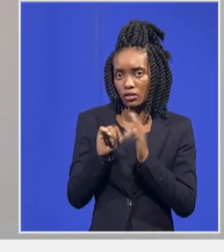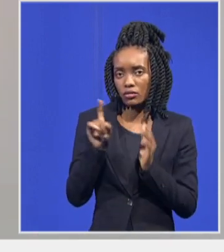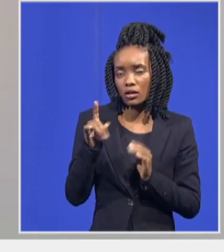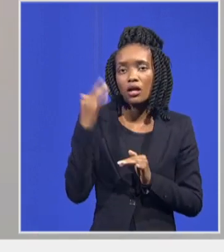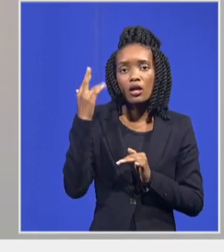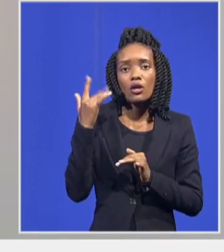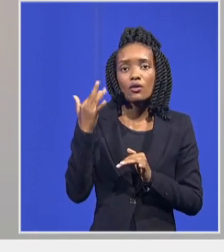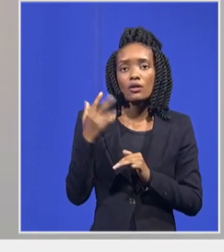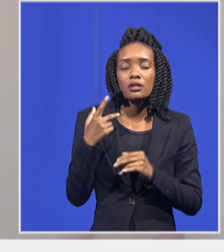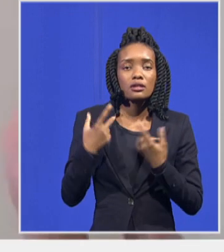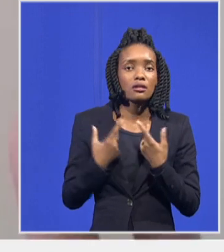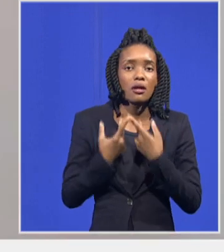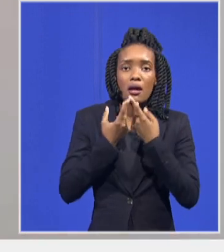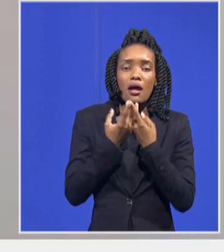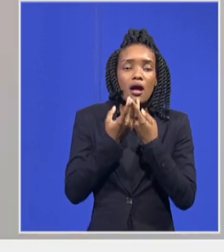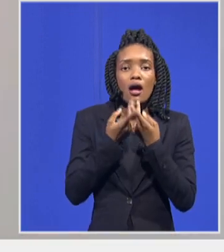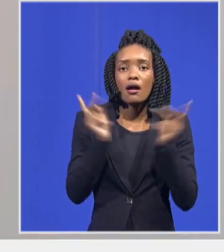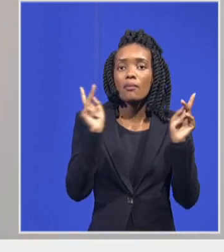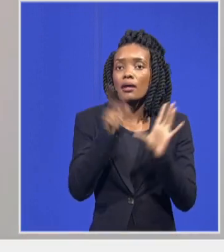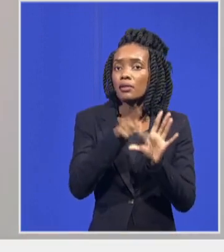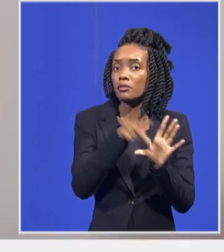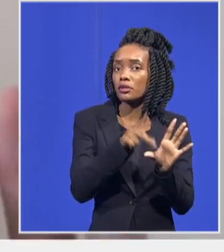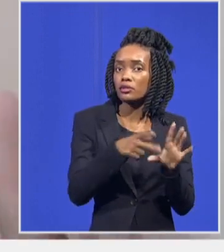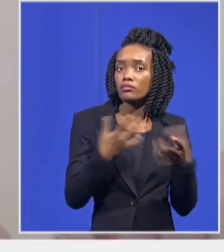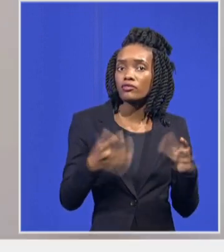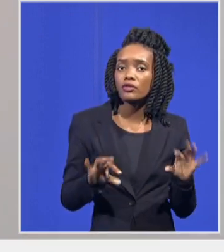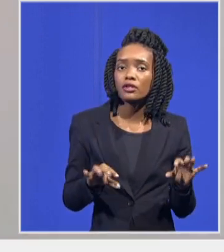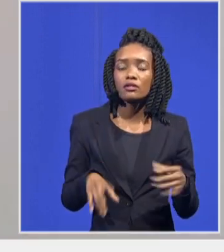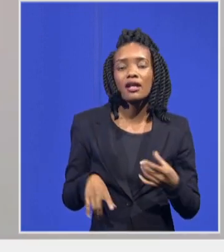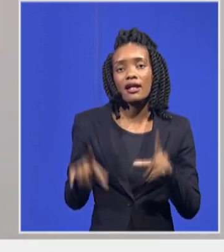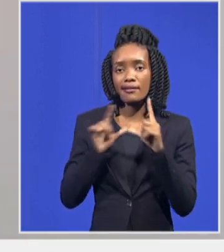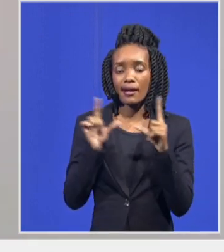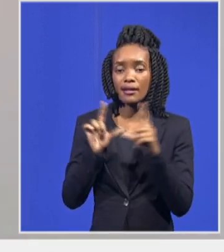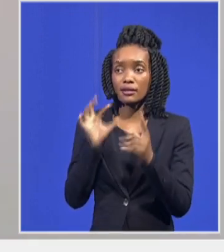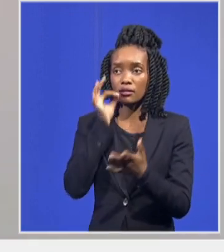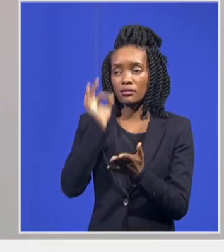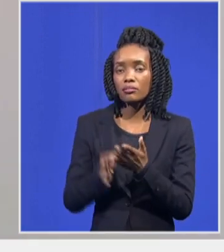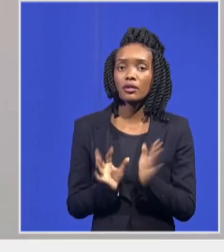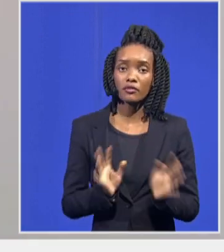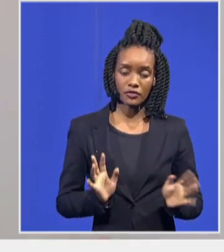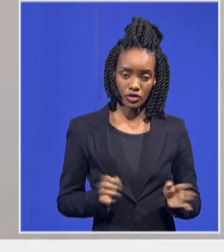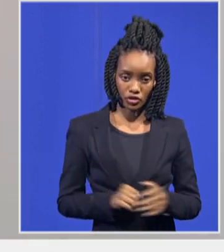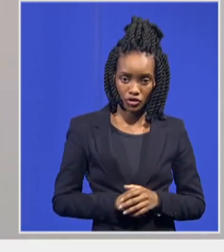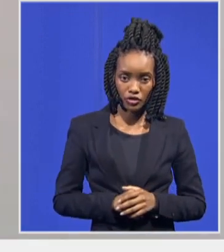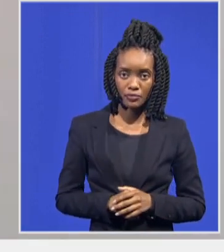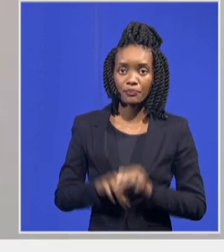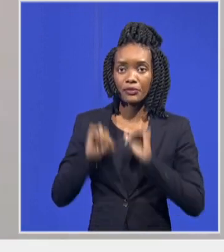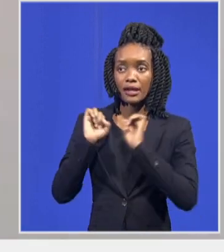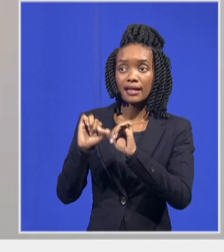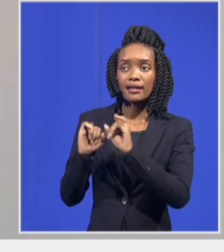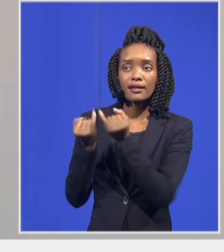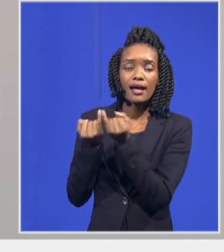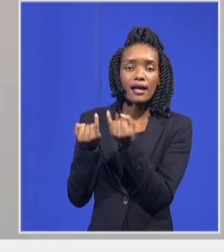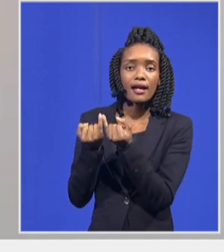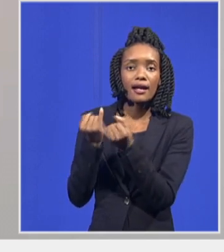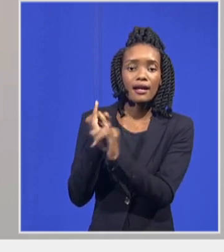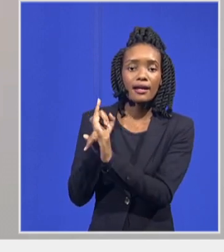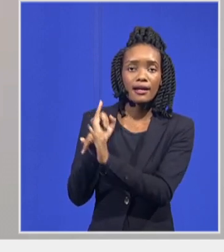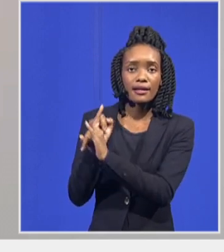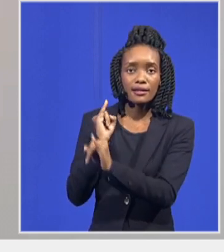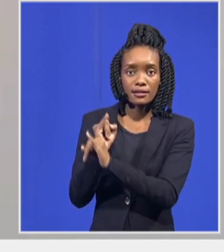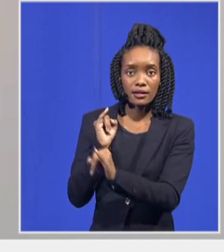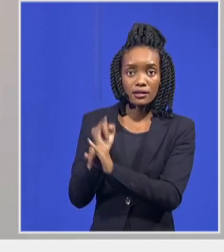public participation process, 3 license applications. That entity would remain as part of the transition plan,